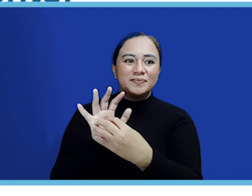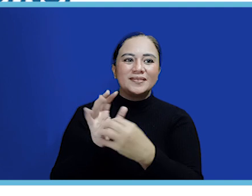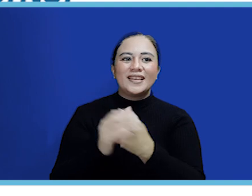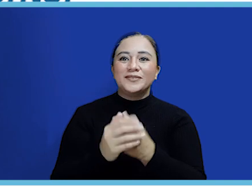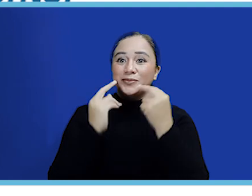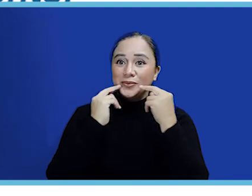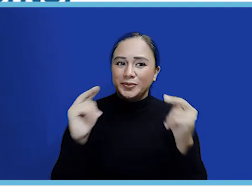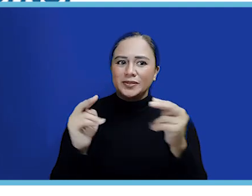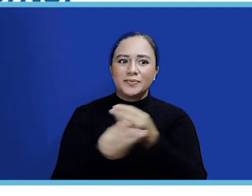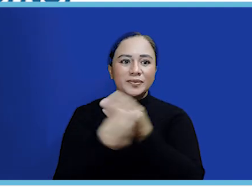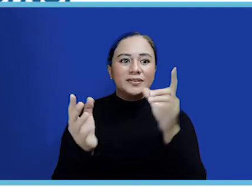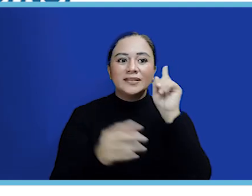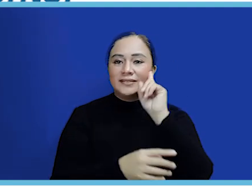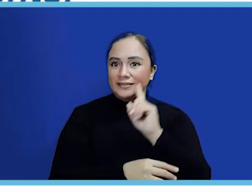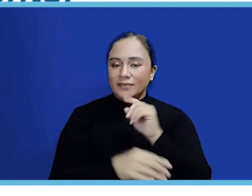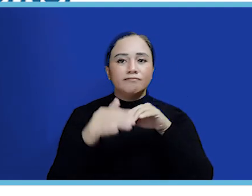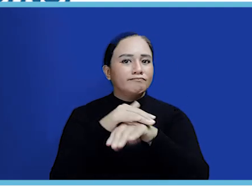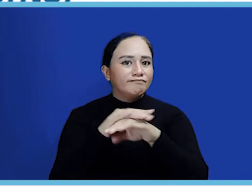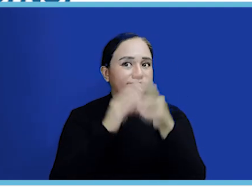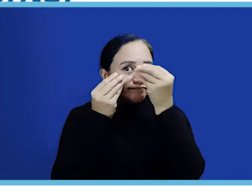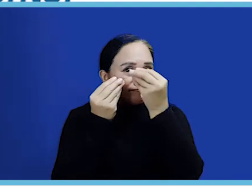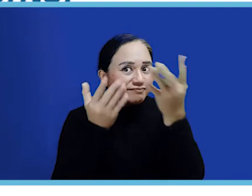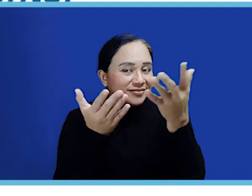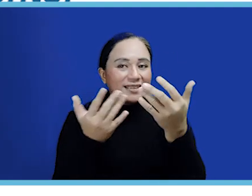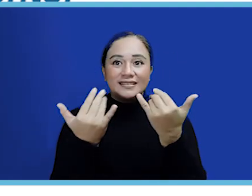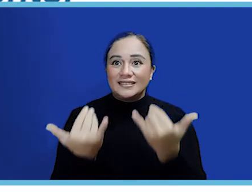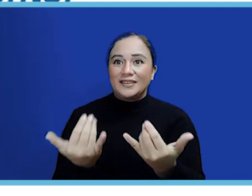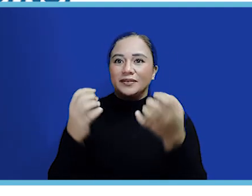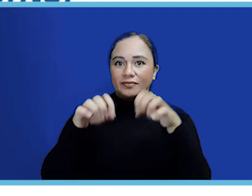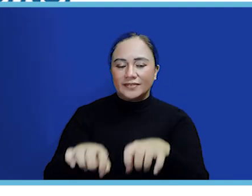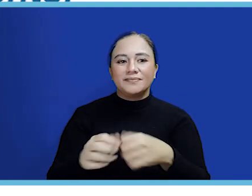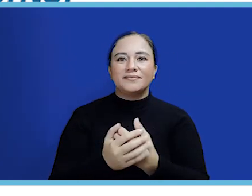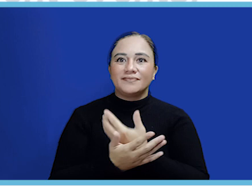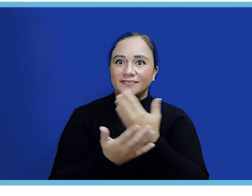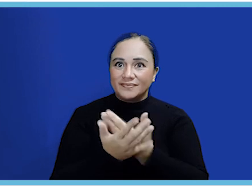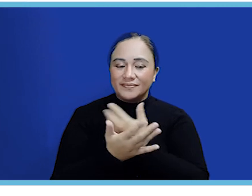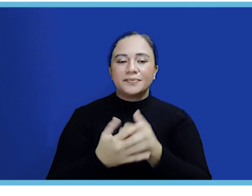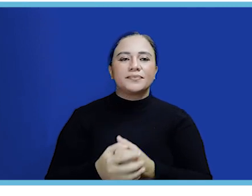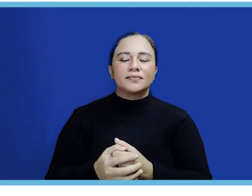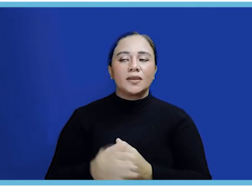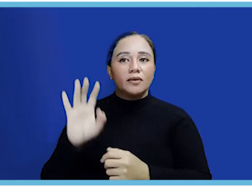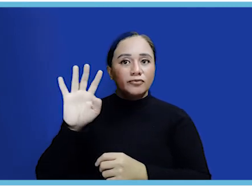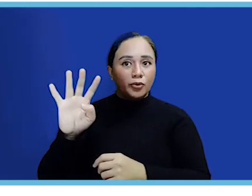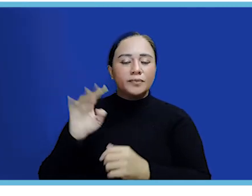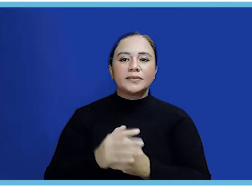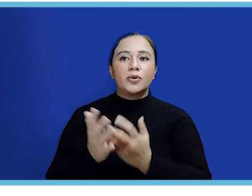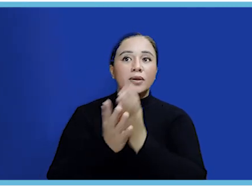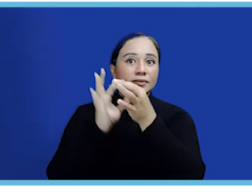news programs to provide the deaf with access to information on current events.